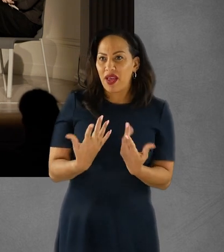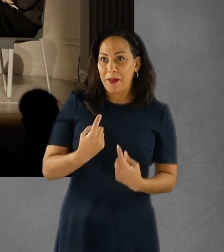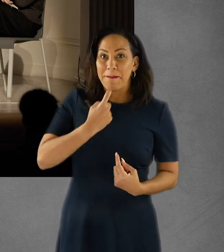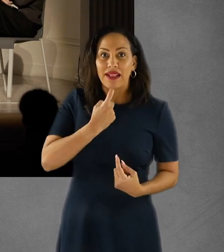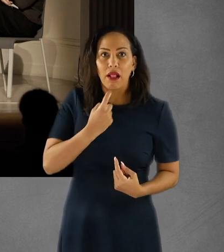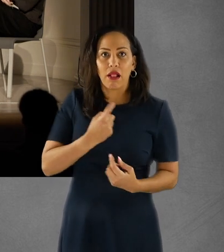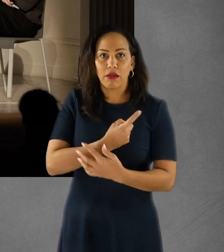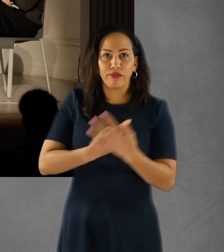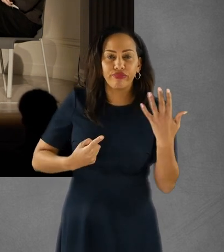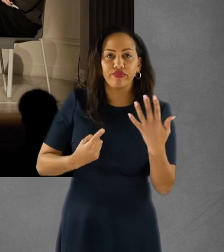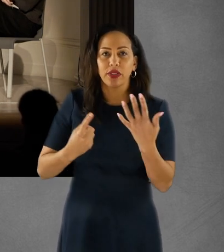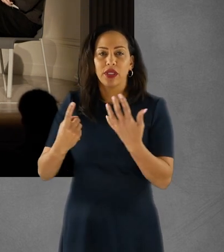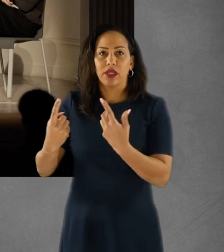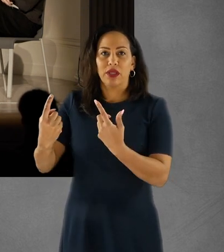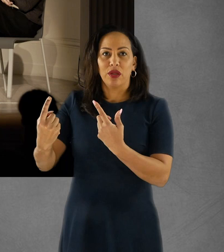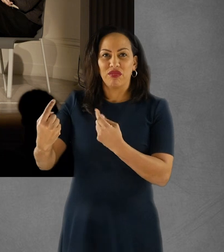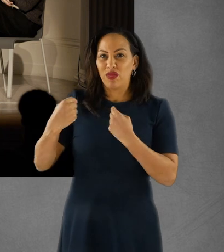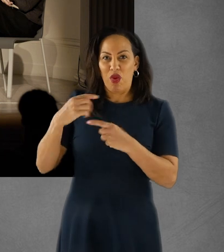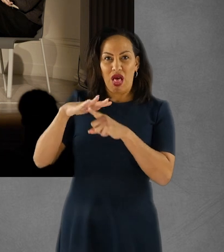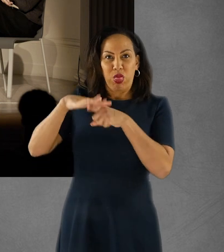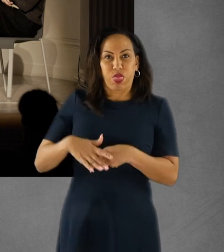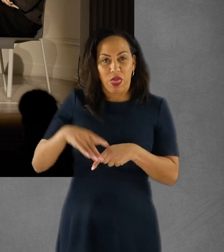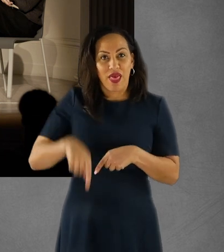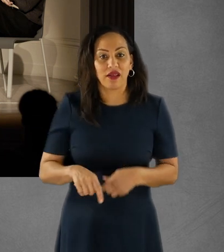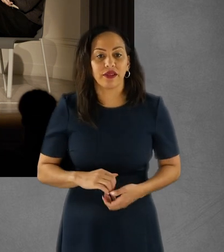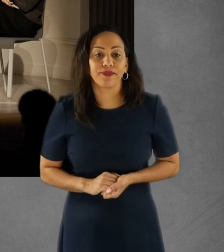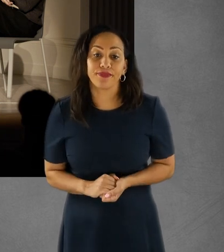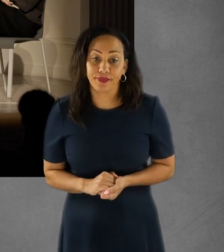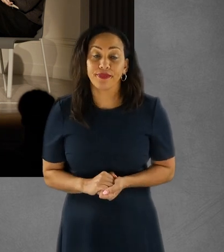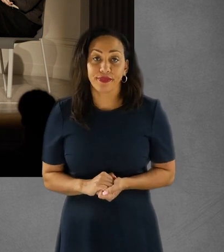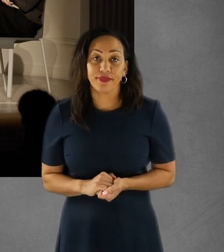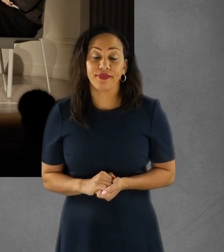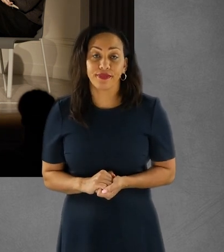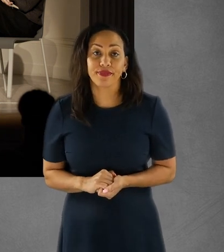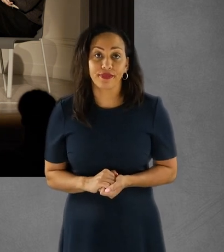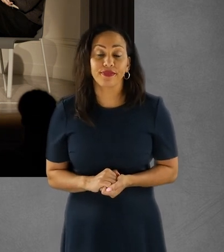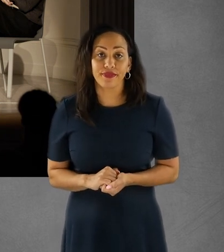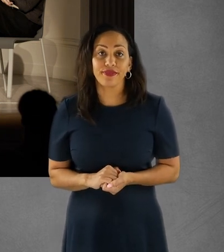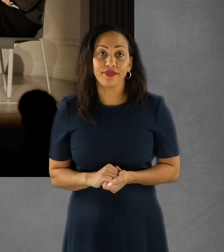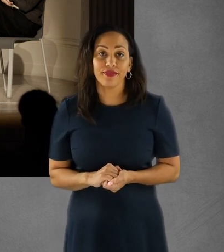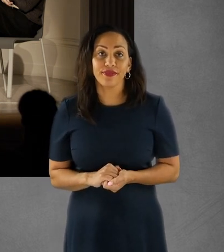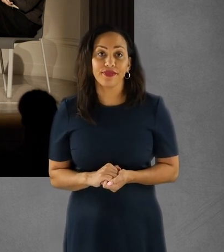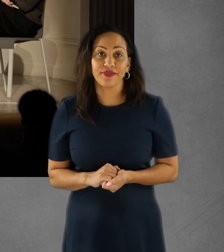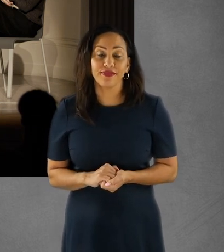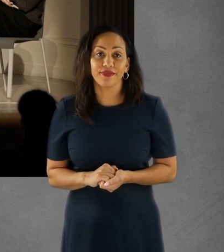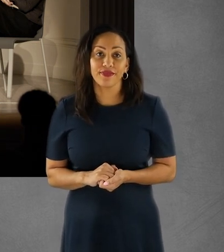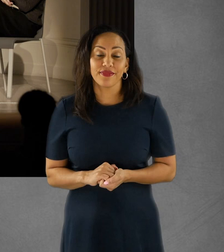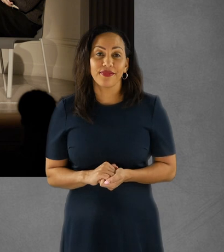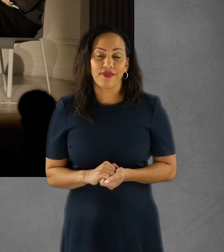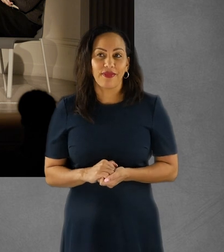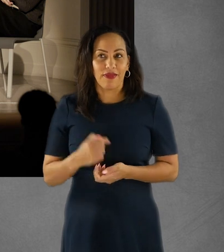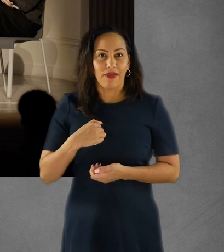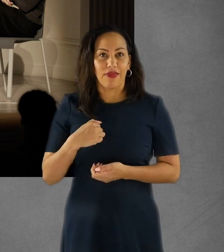answer your question also, maybe how do we, I think it's about acknowledging the complex interrelationships, right?